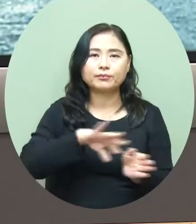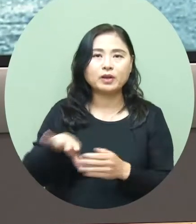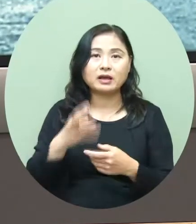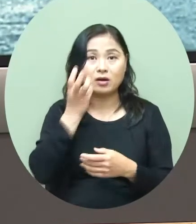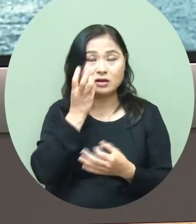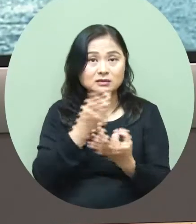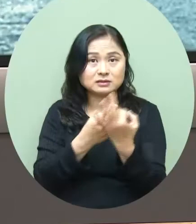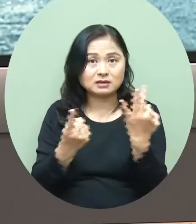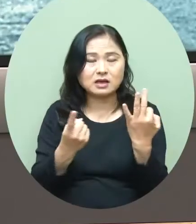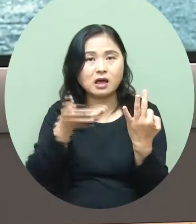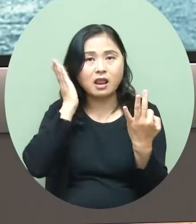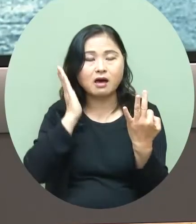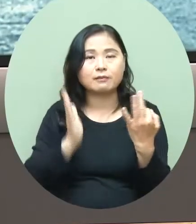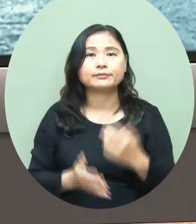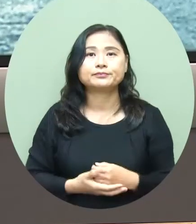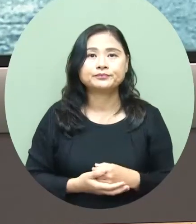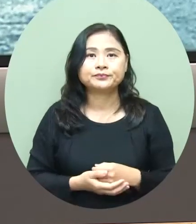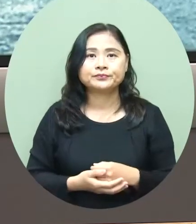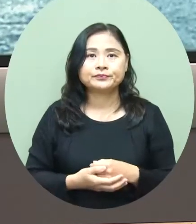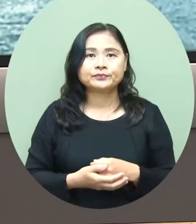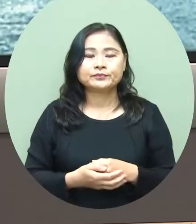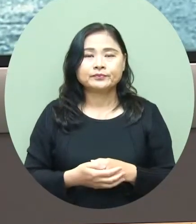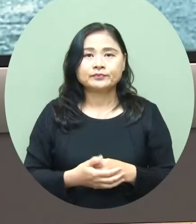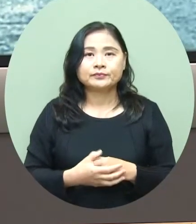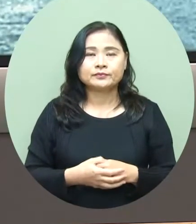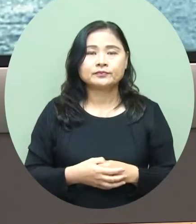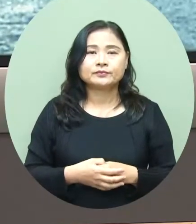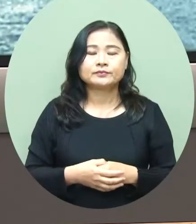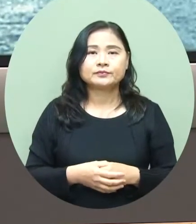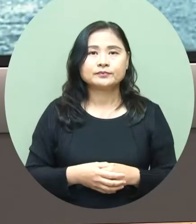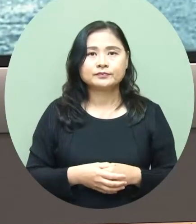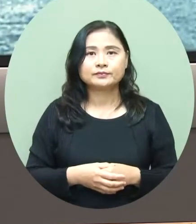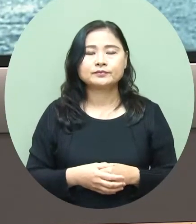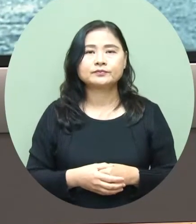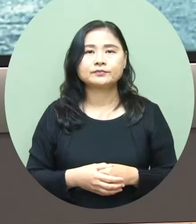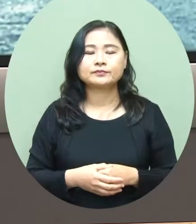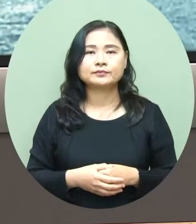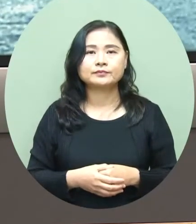tumor. As for the other male in his 30s,